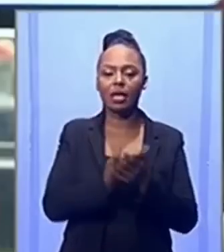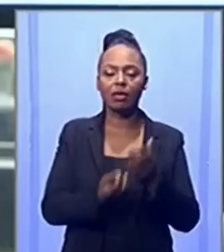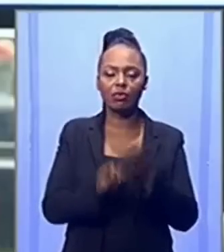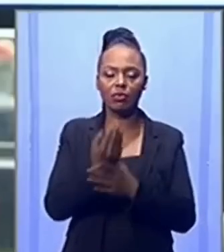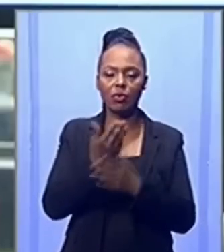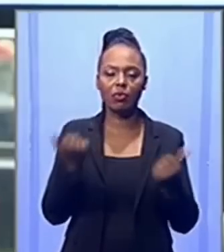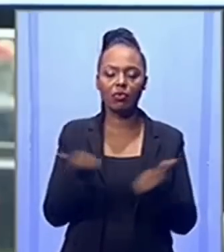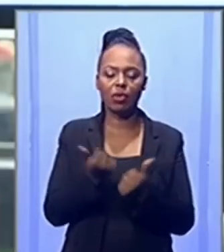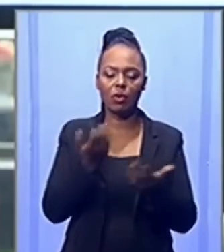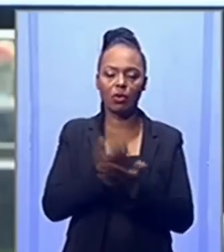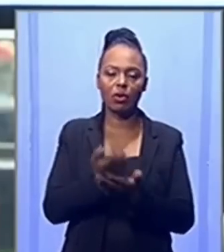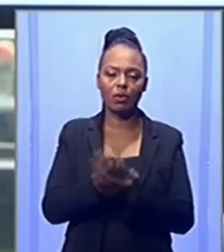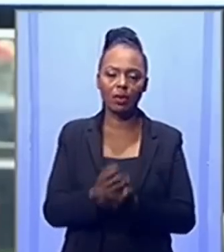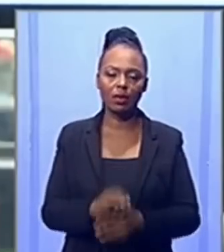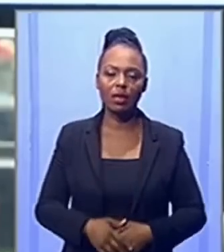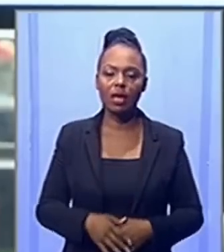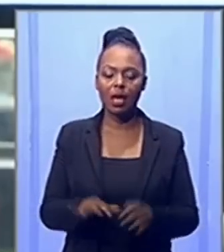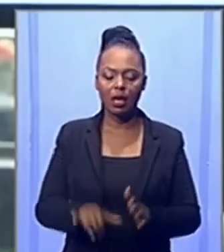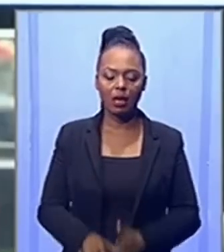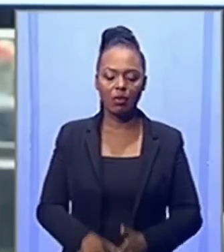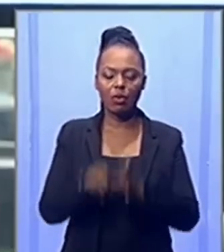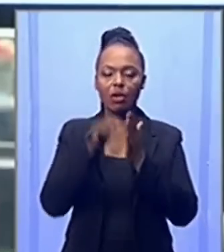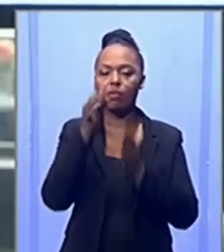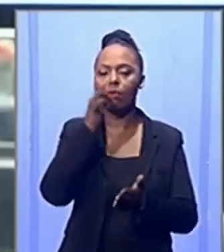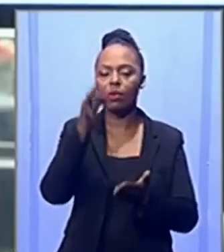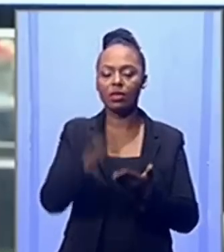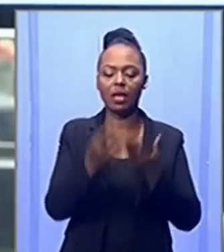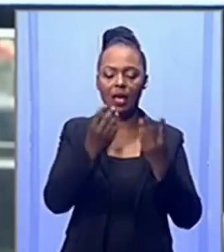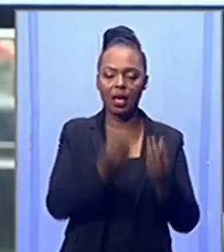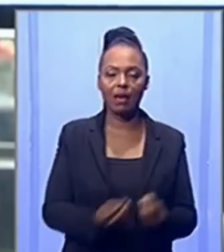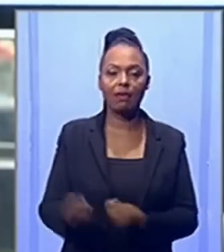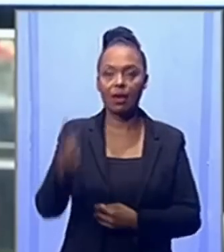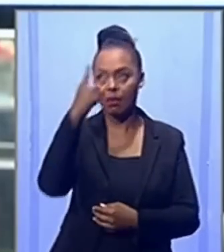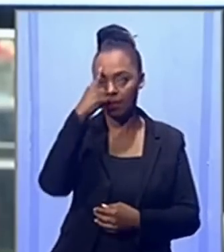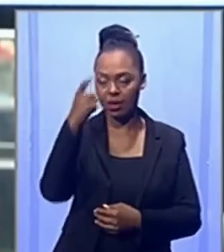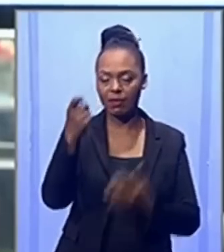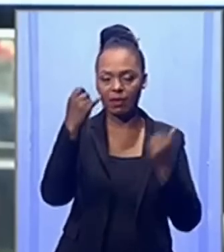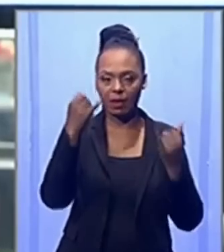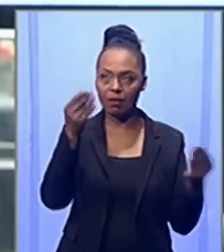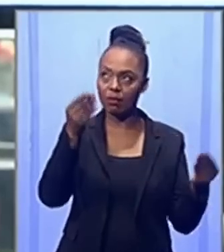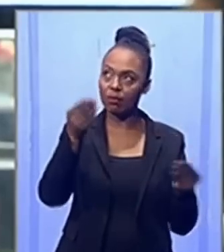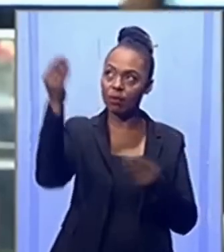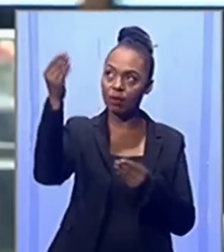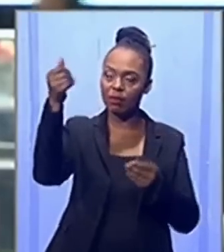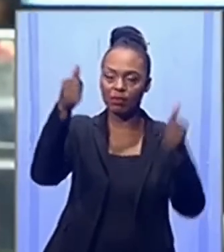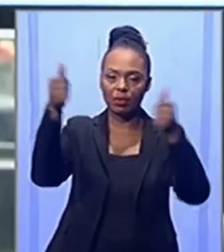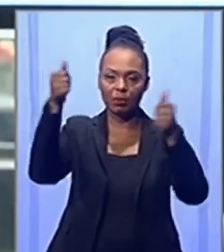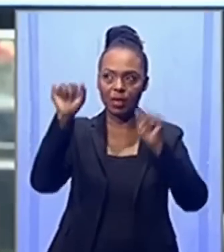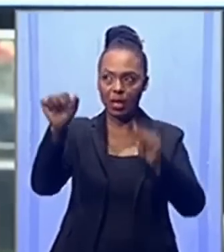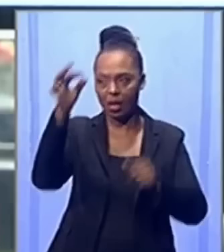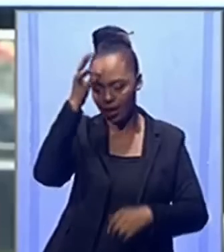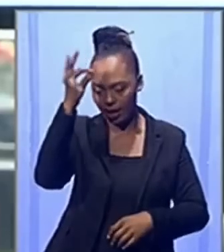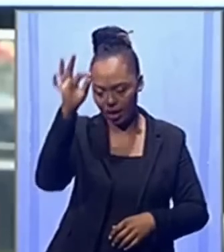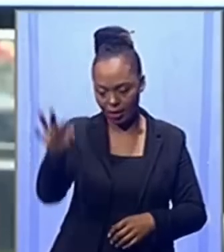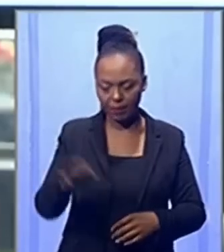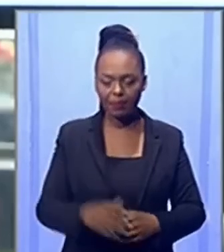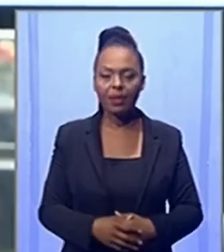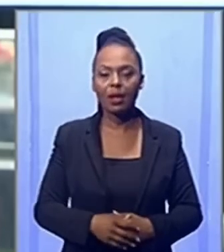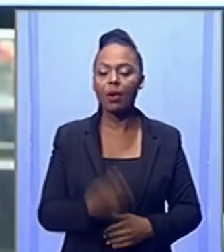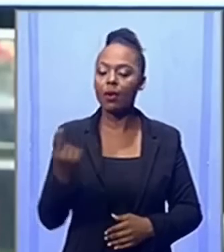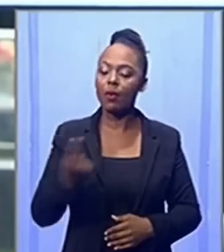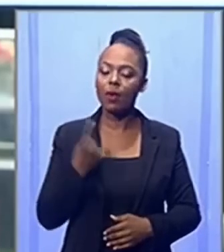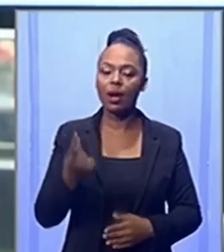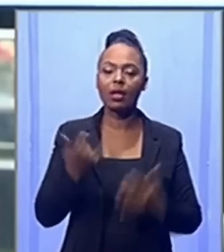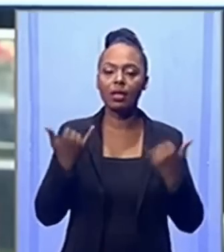We made a very important proposal which we believe will be taken to the heads of state. One of that is that we